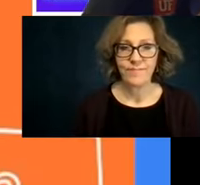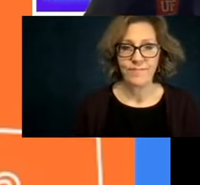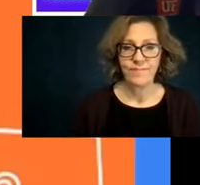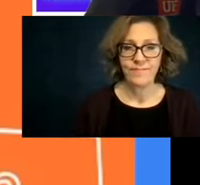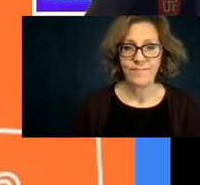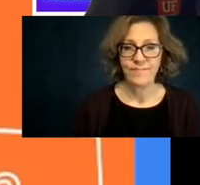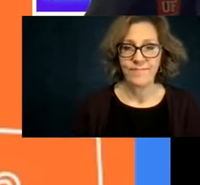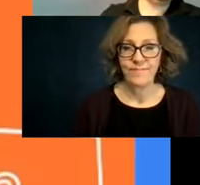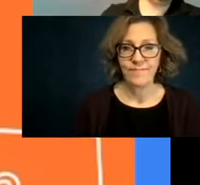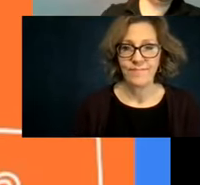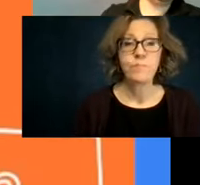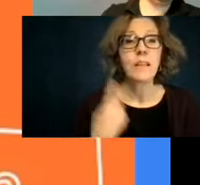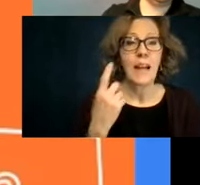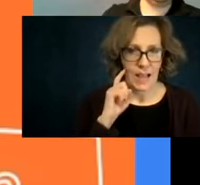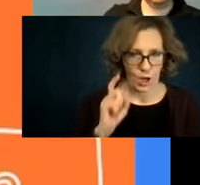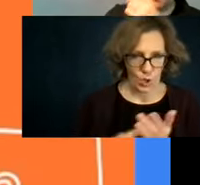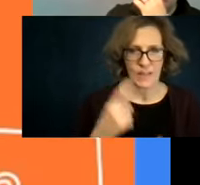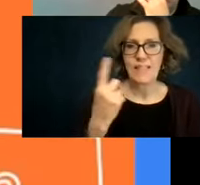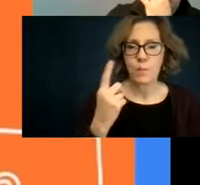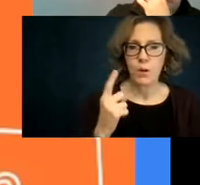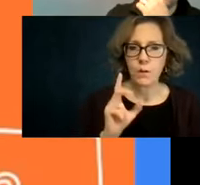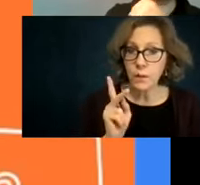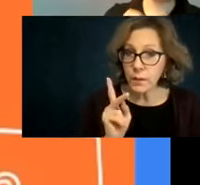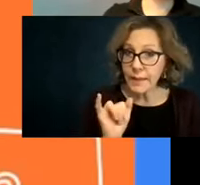got somebody with their hand up here. Kim?